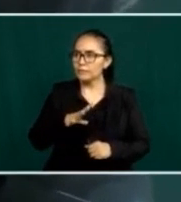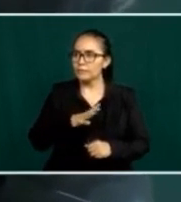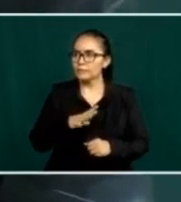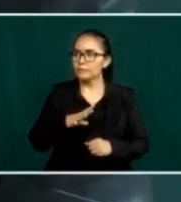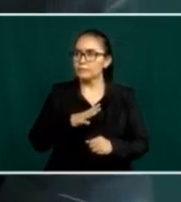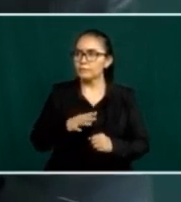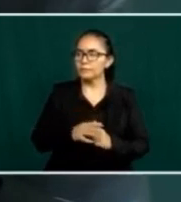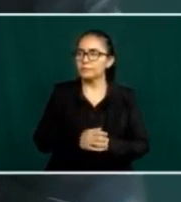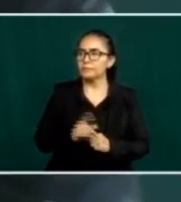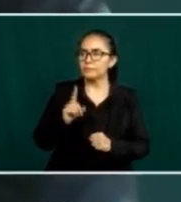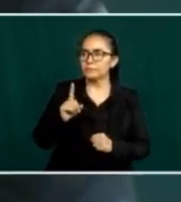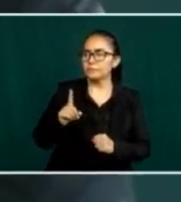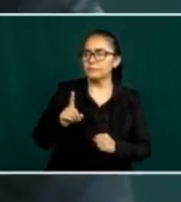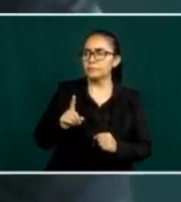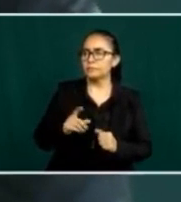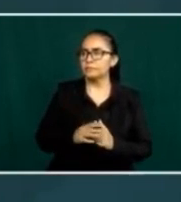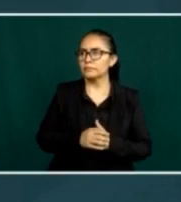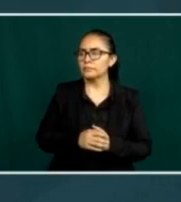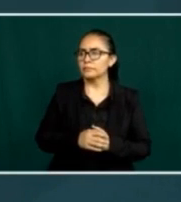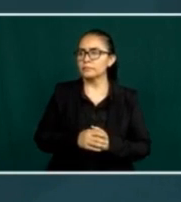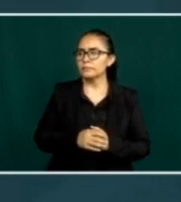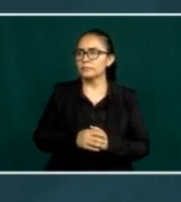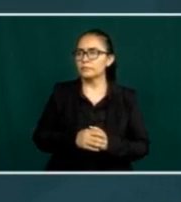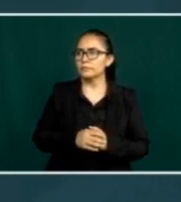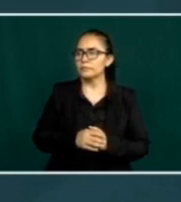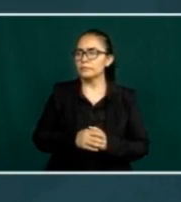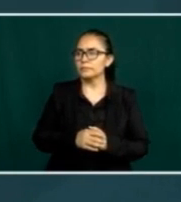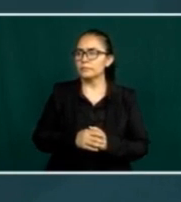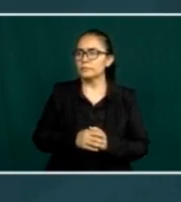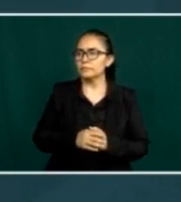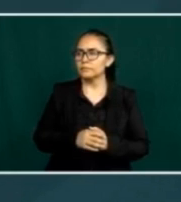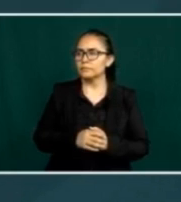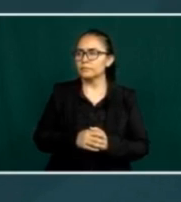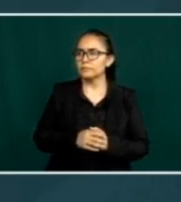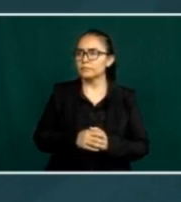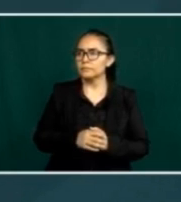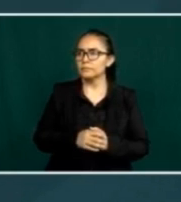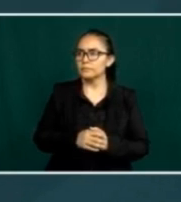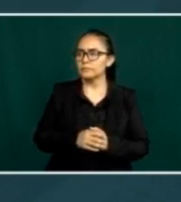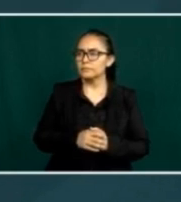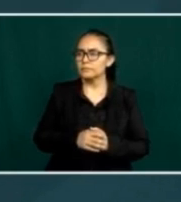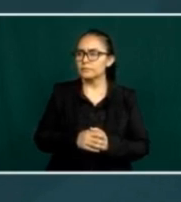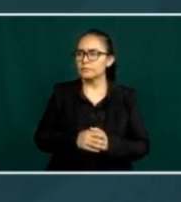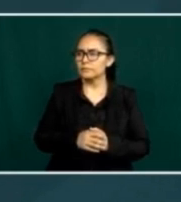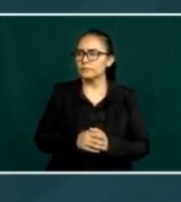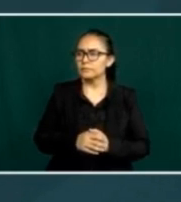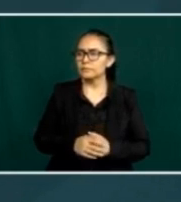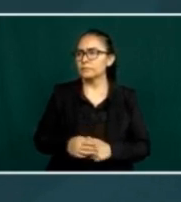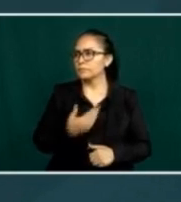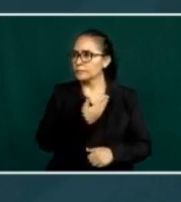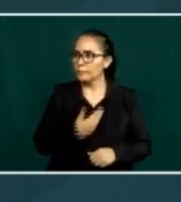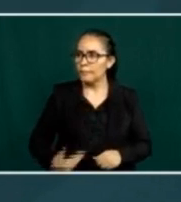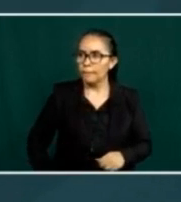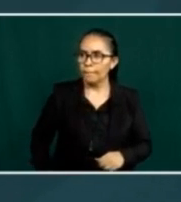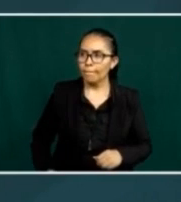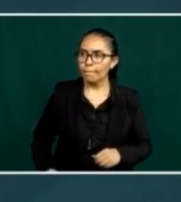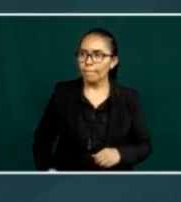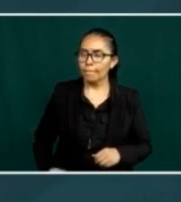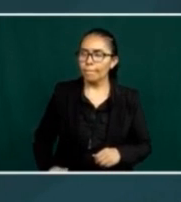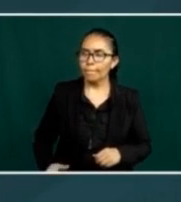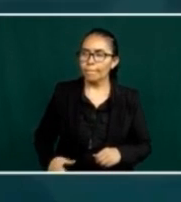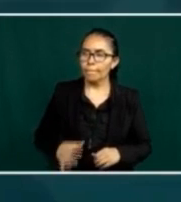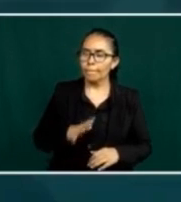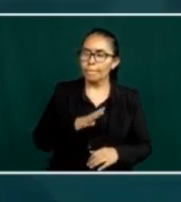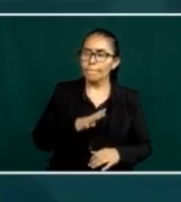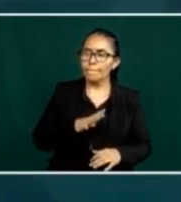to assert without conceding that there be a diminishing in the growth